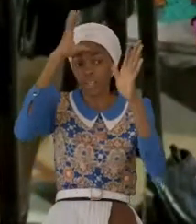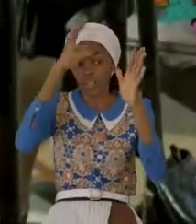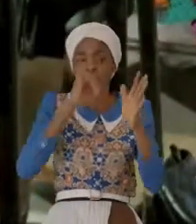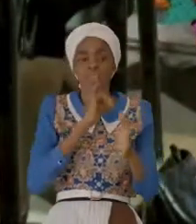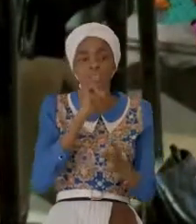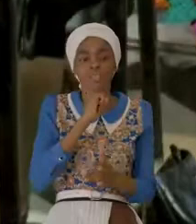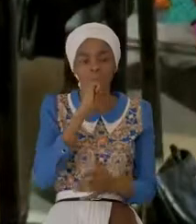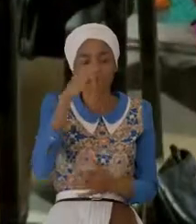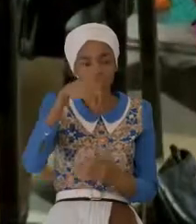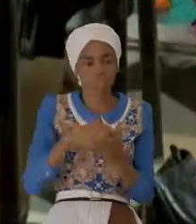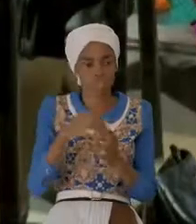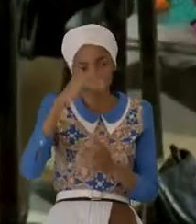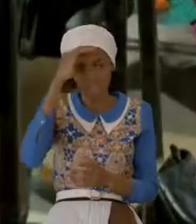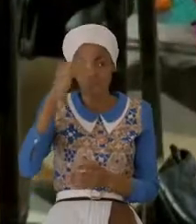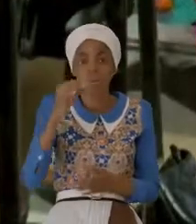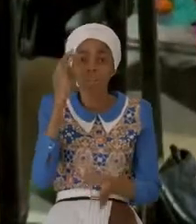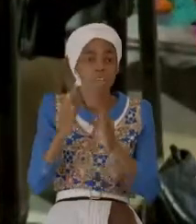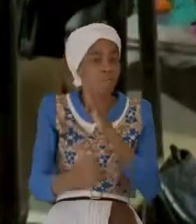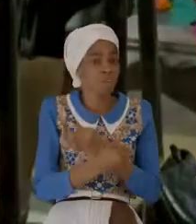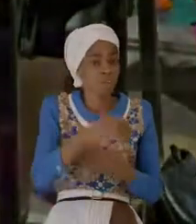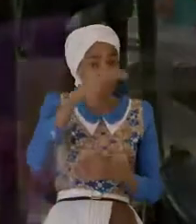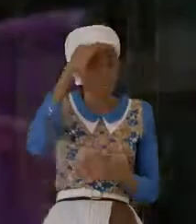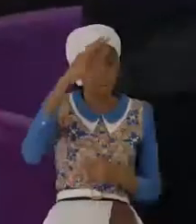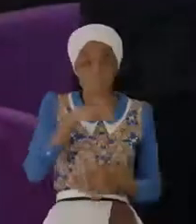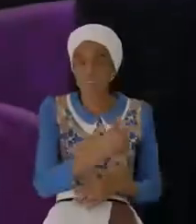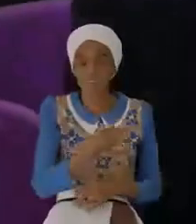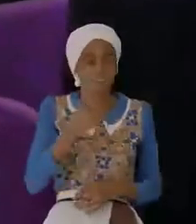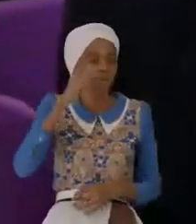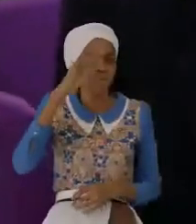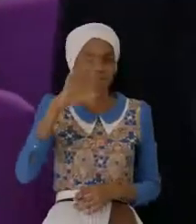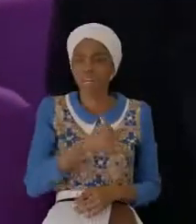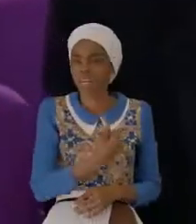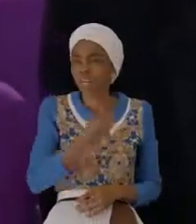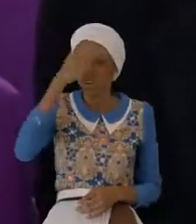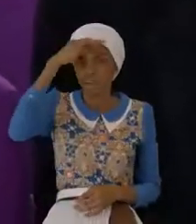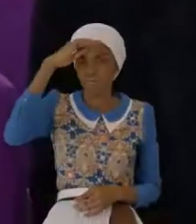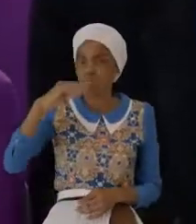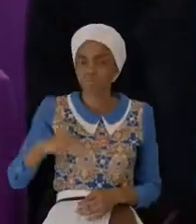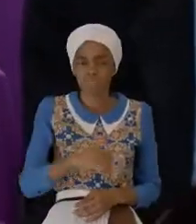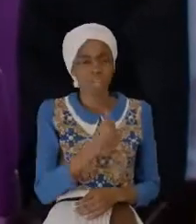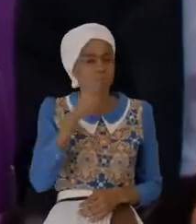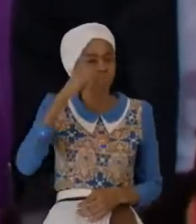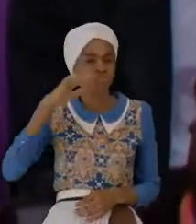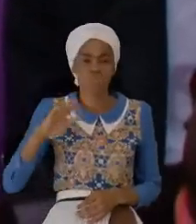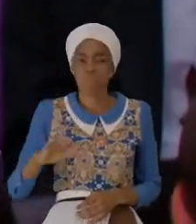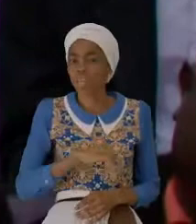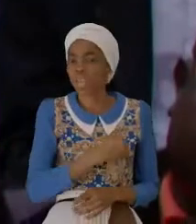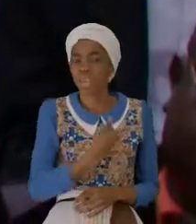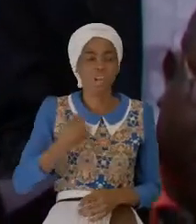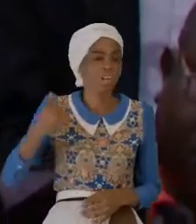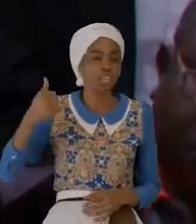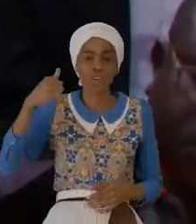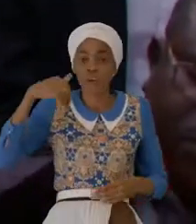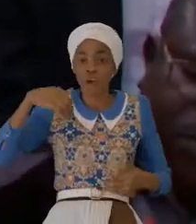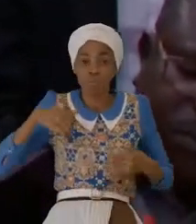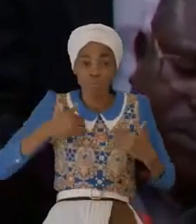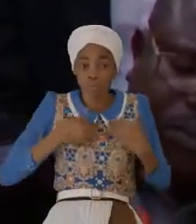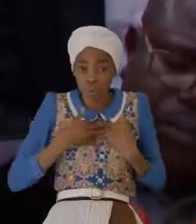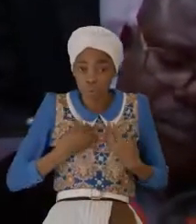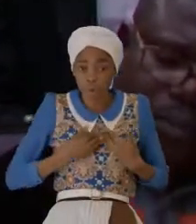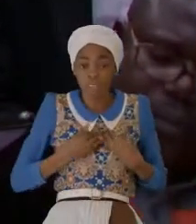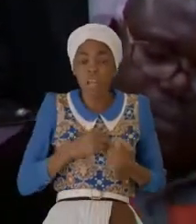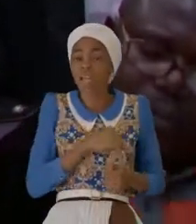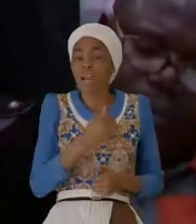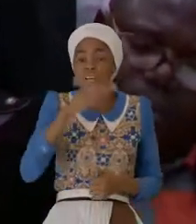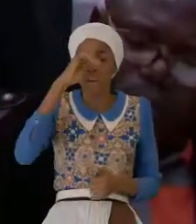if any man any woman any boy any girl any lady any young man if anyone